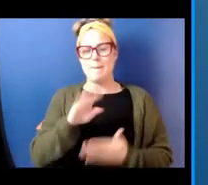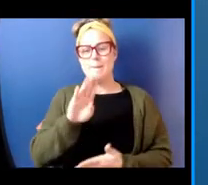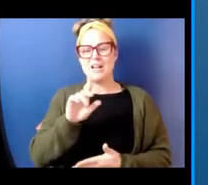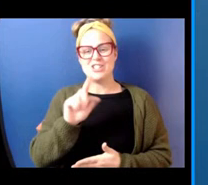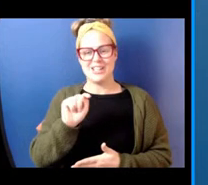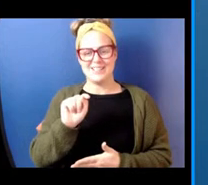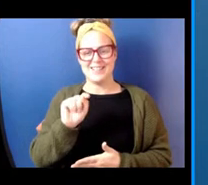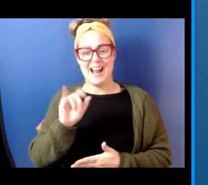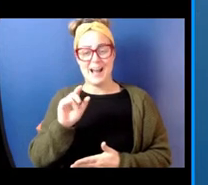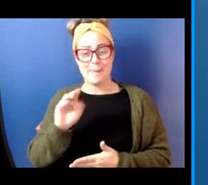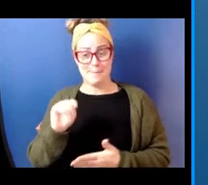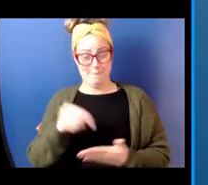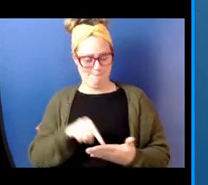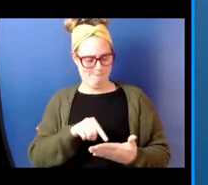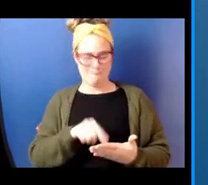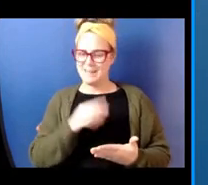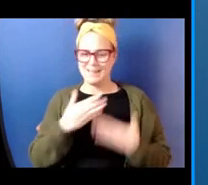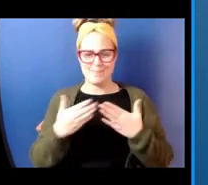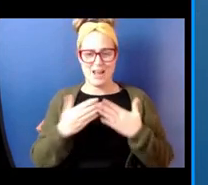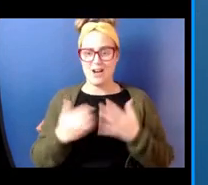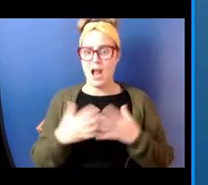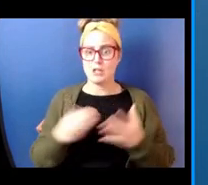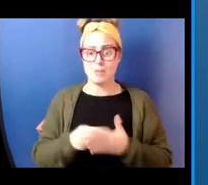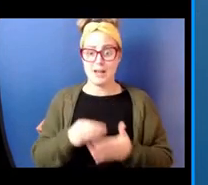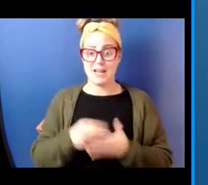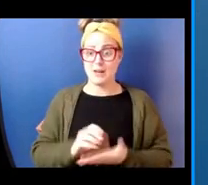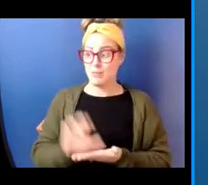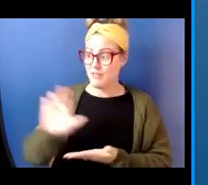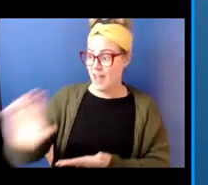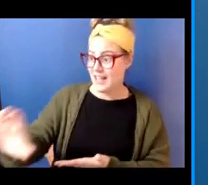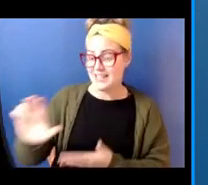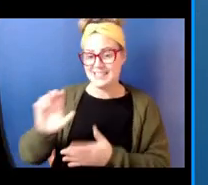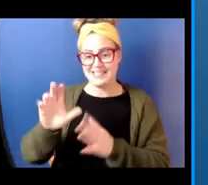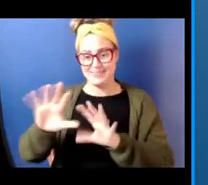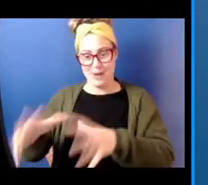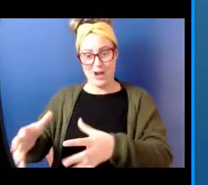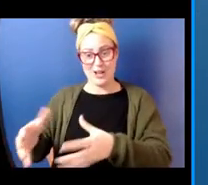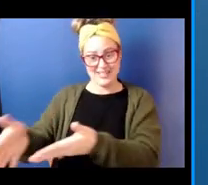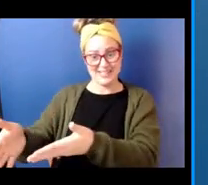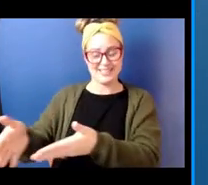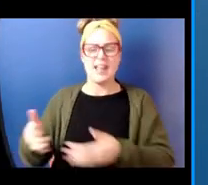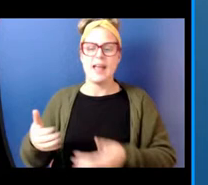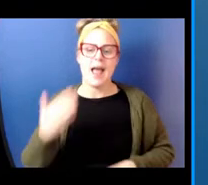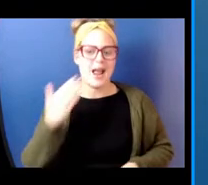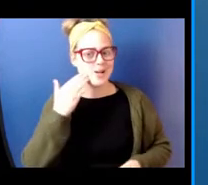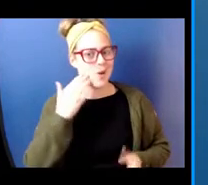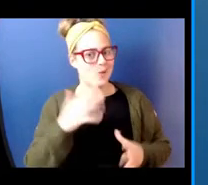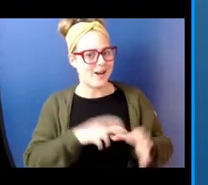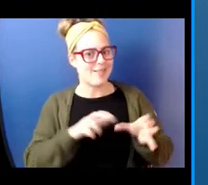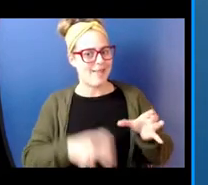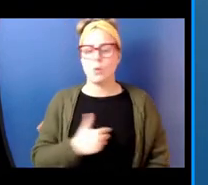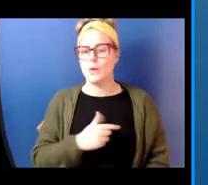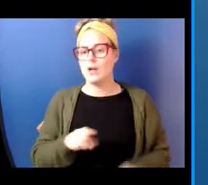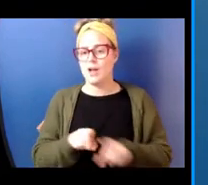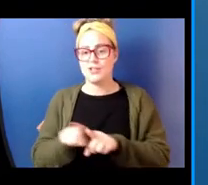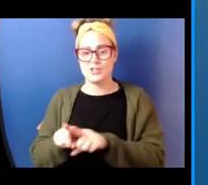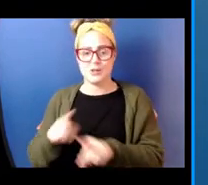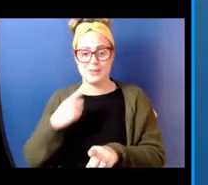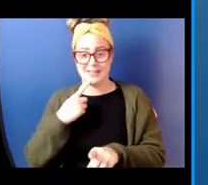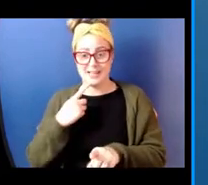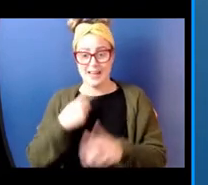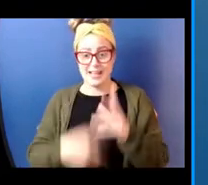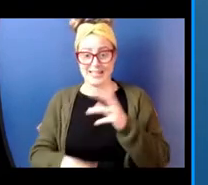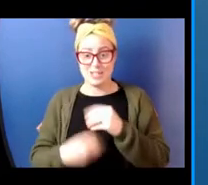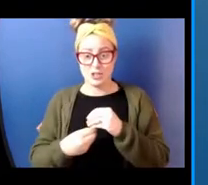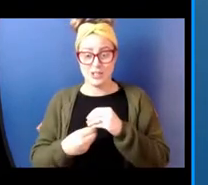money we provided to State parties and by the time I left Jamie I know it went up lot a lot to